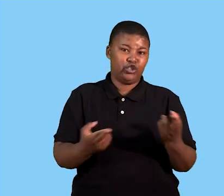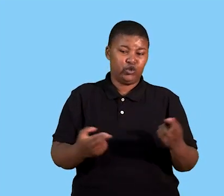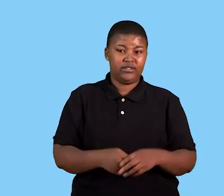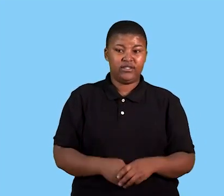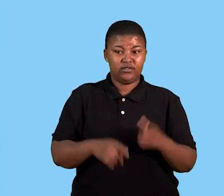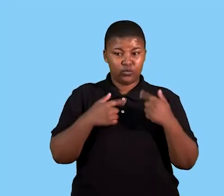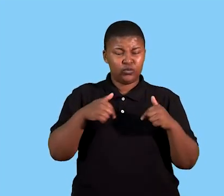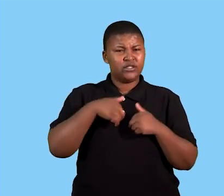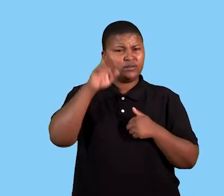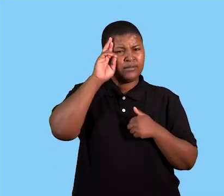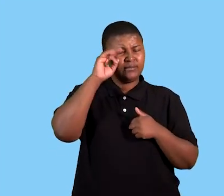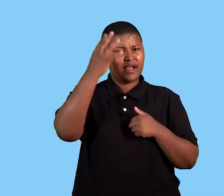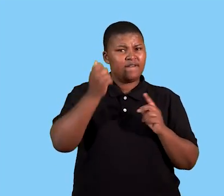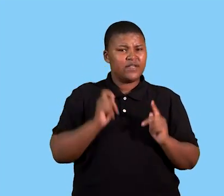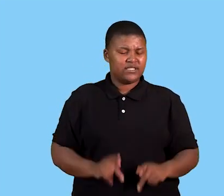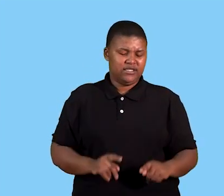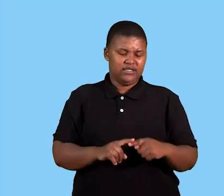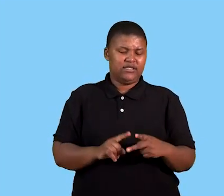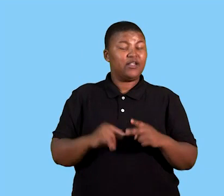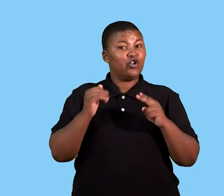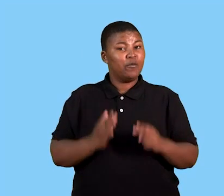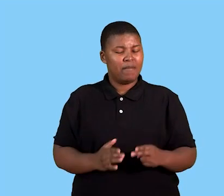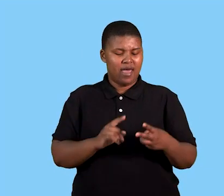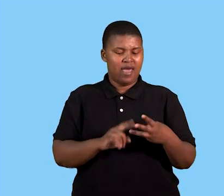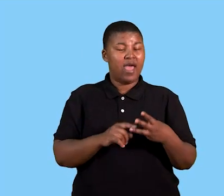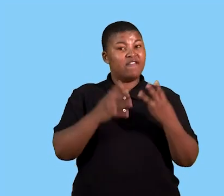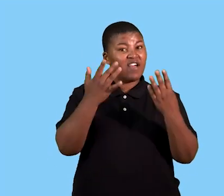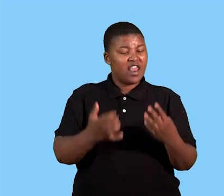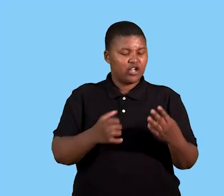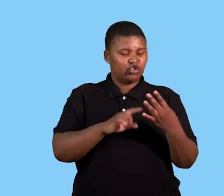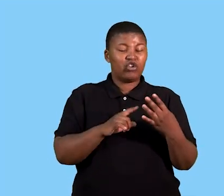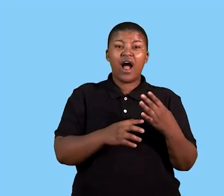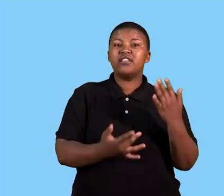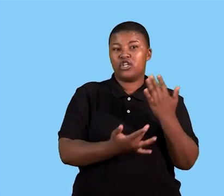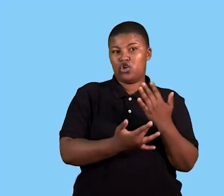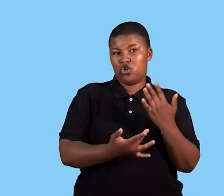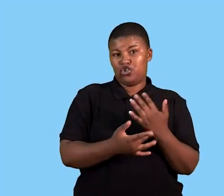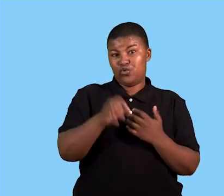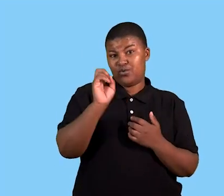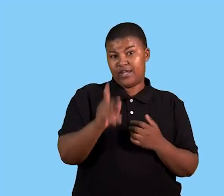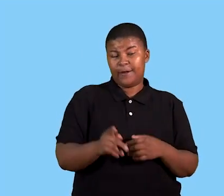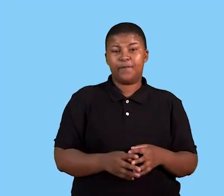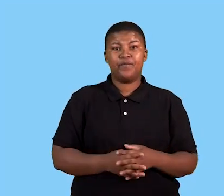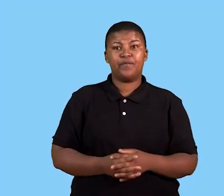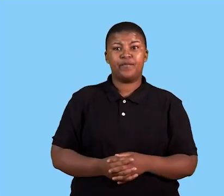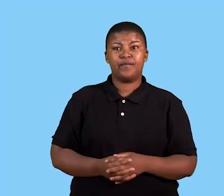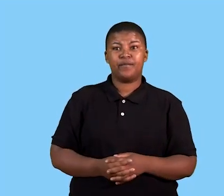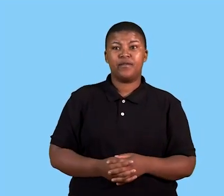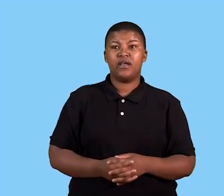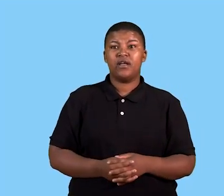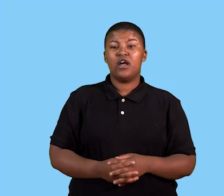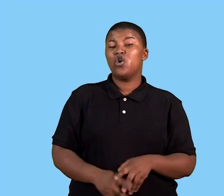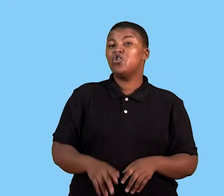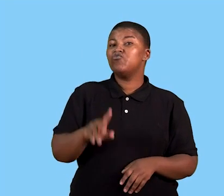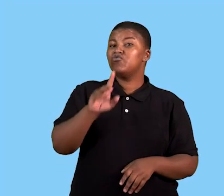can remember, there is physical, human, financial, and technological resources. So let's take a look.